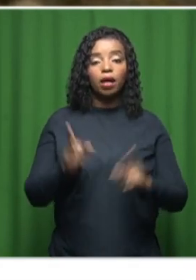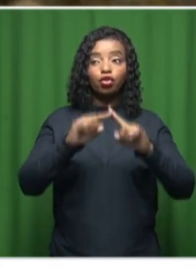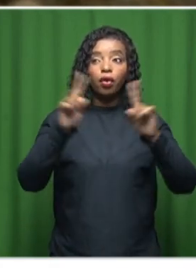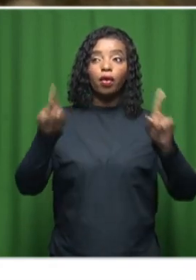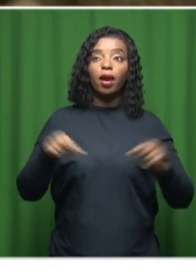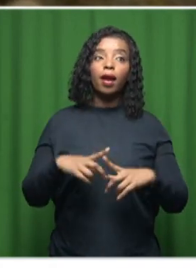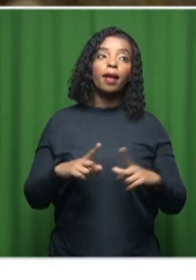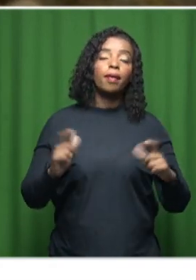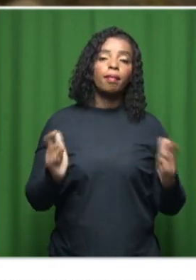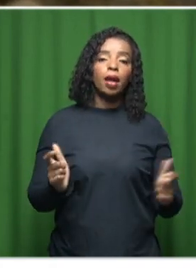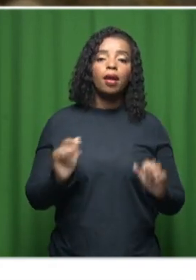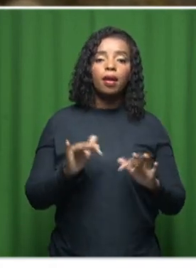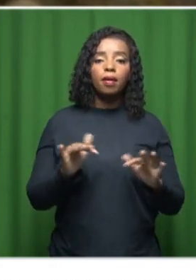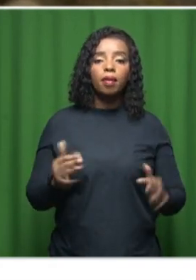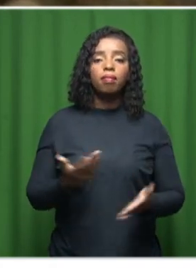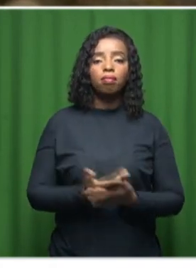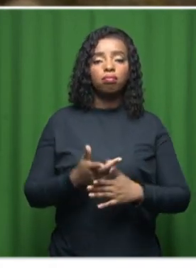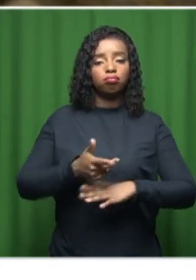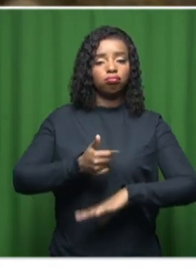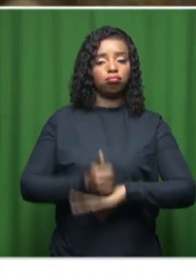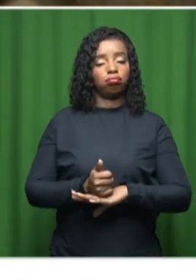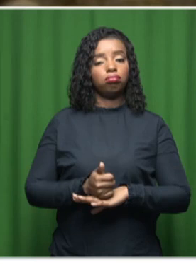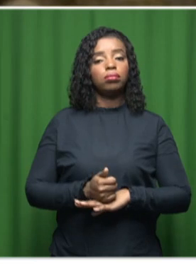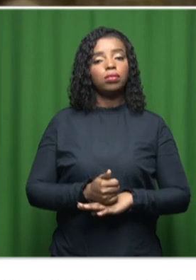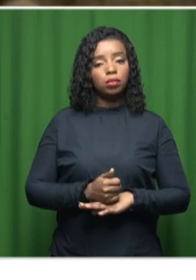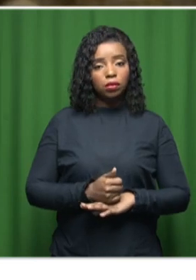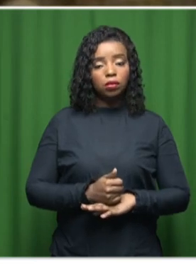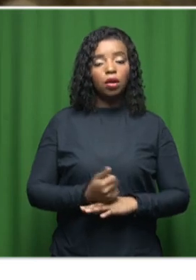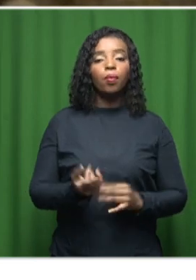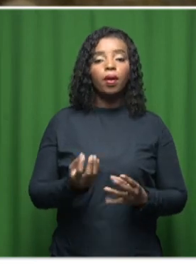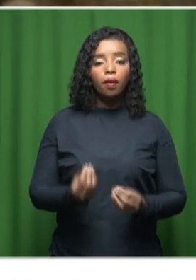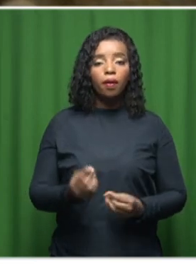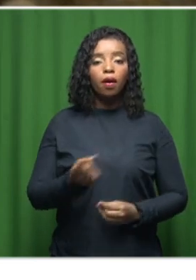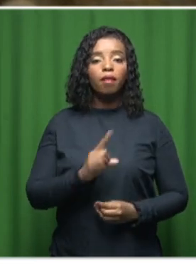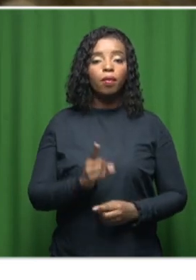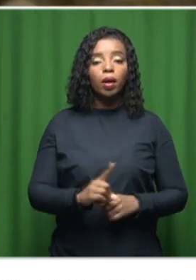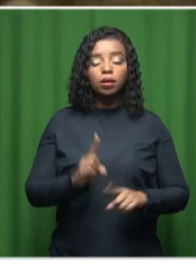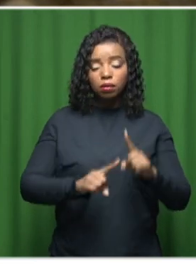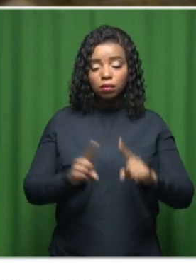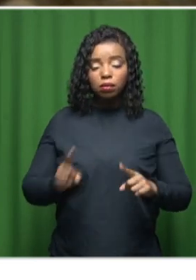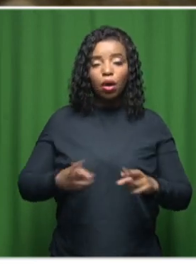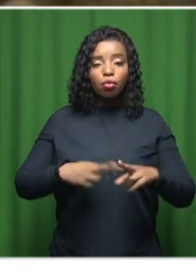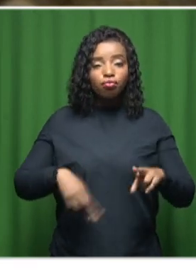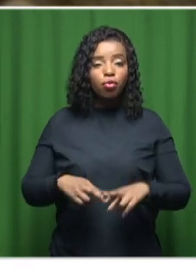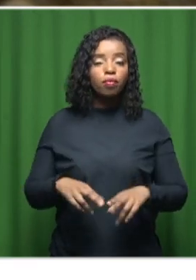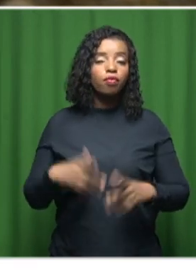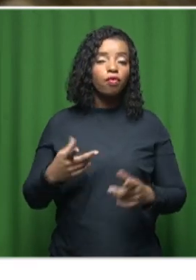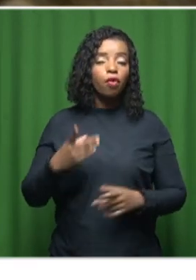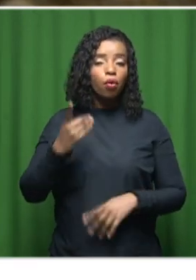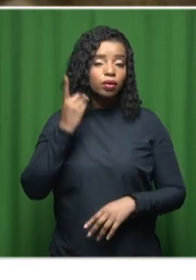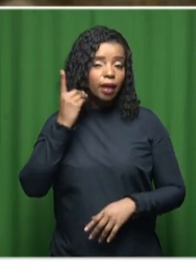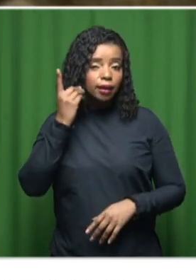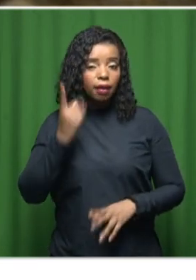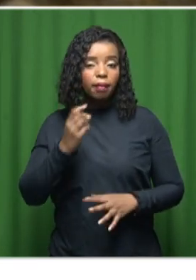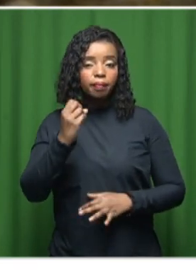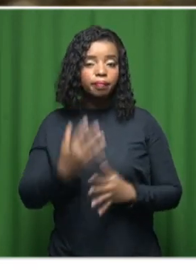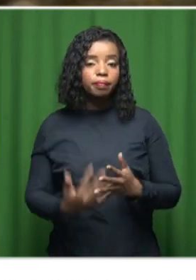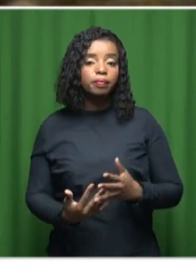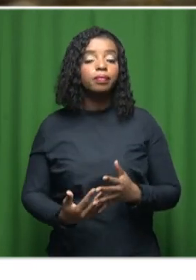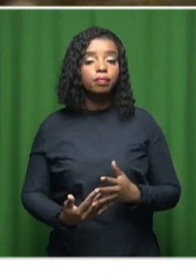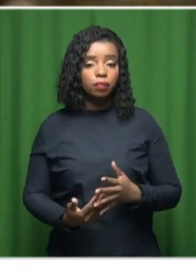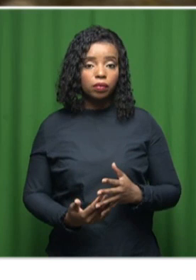those for where our people can sit and operate. And then we will have server rooms, data rooms, those kind of things. The site originally will